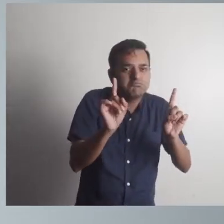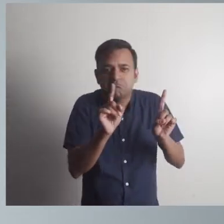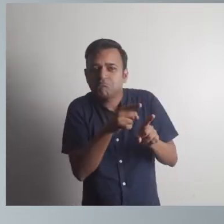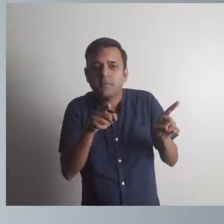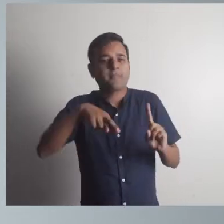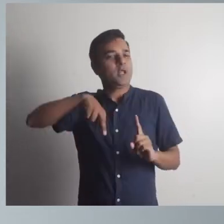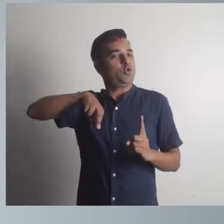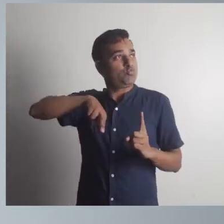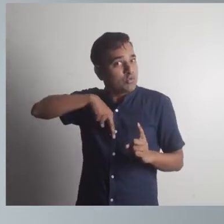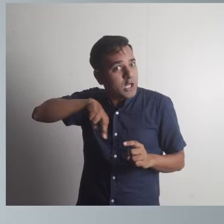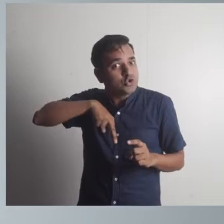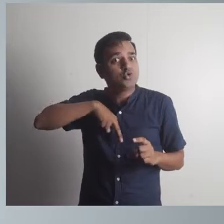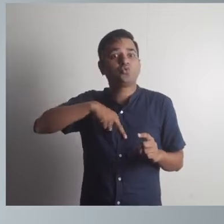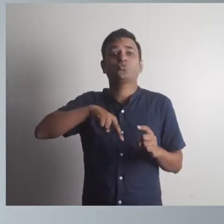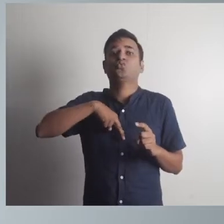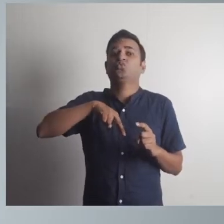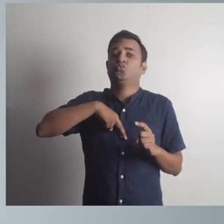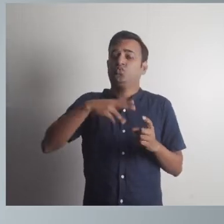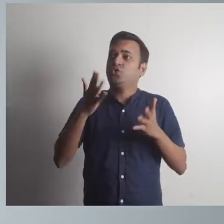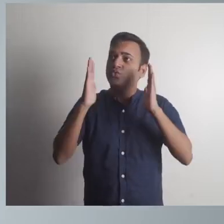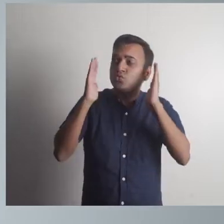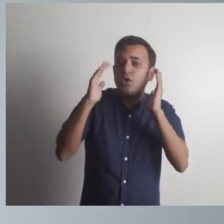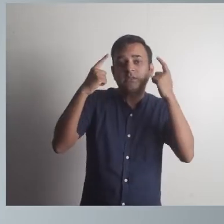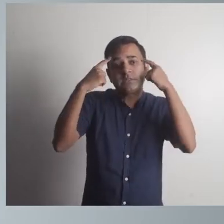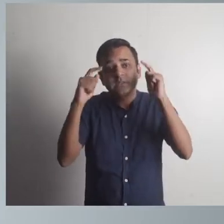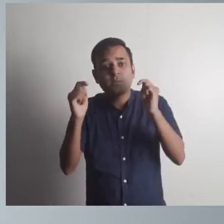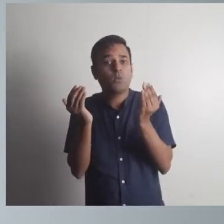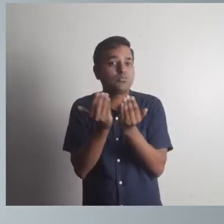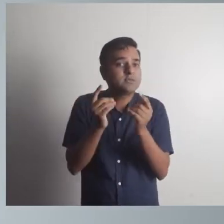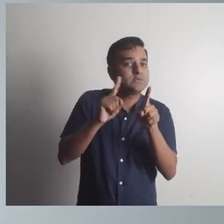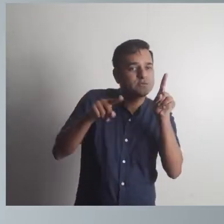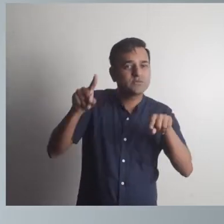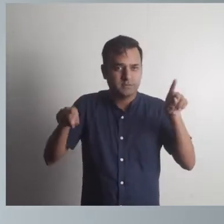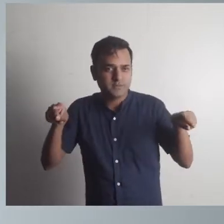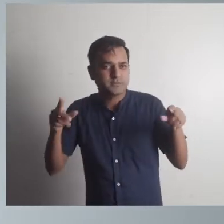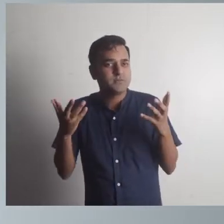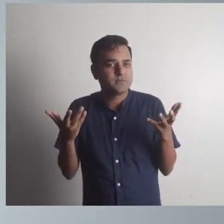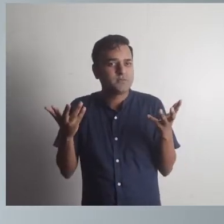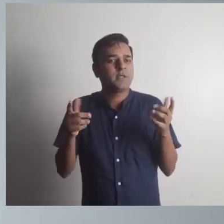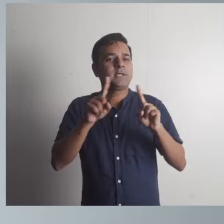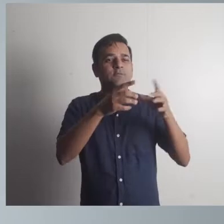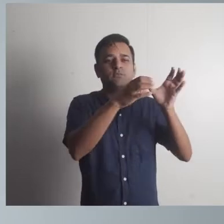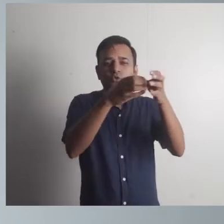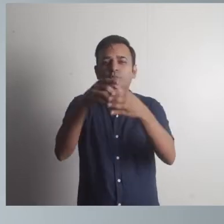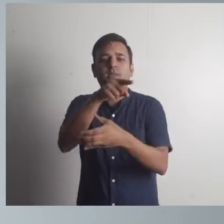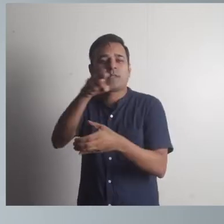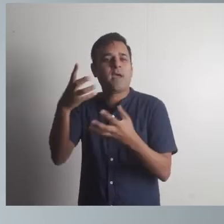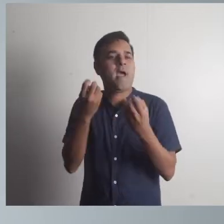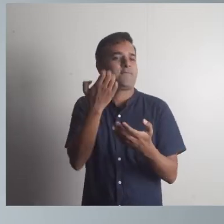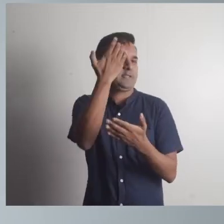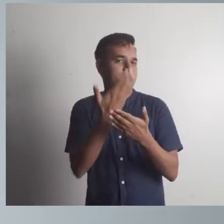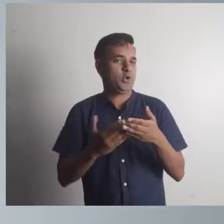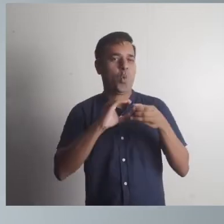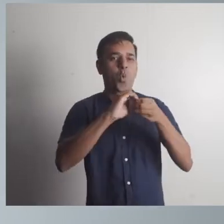else. It is about bodies, how the different bodies experience that situation. Everything is about power